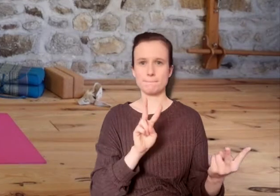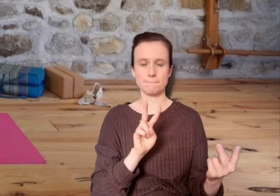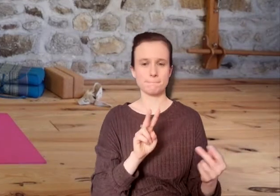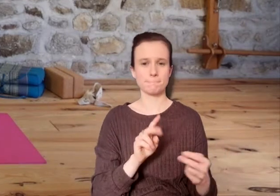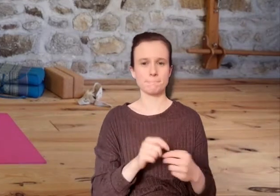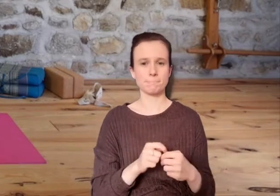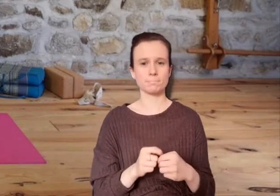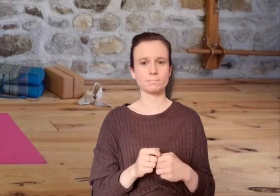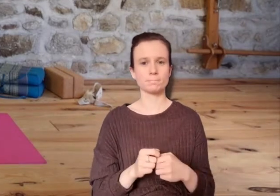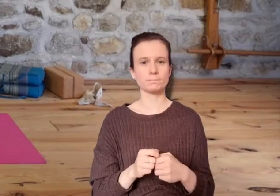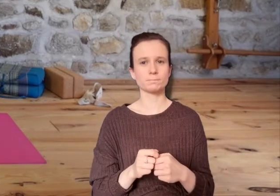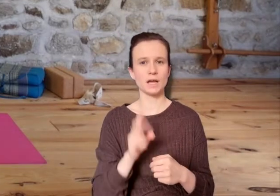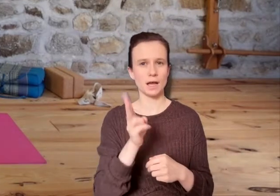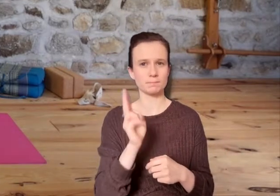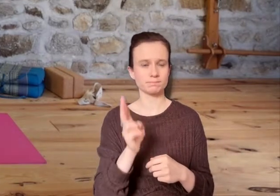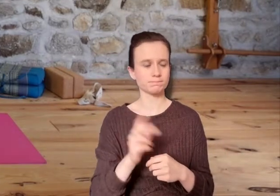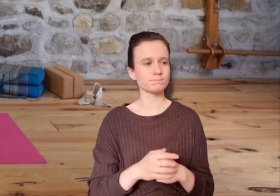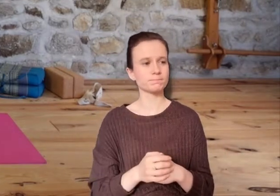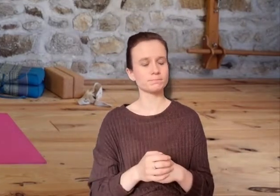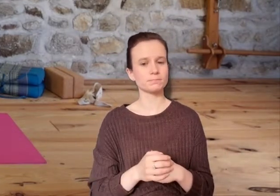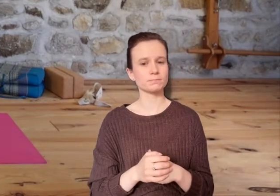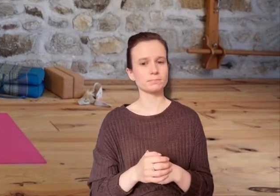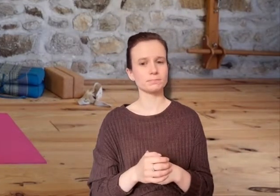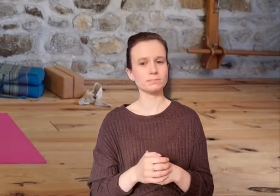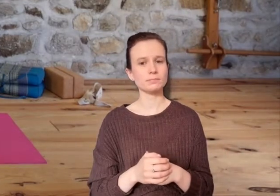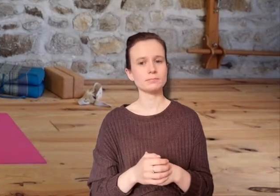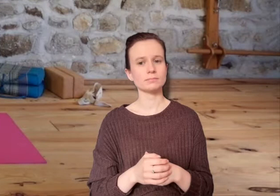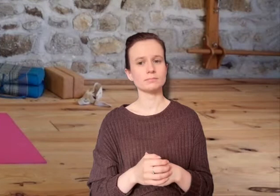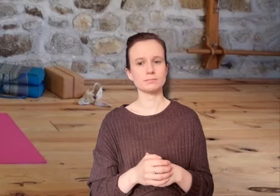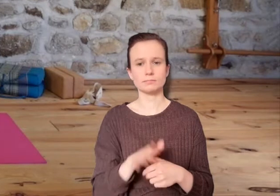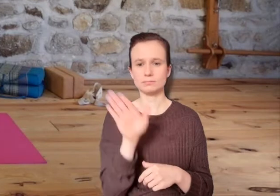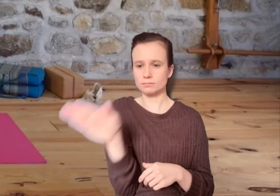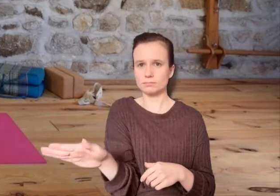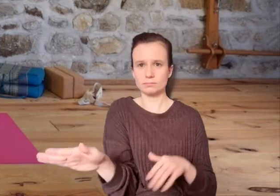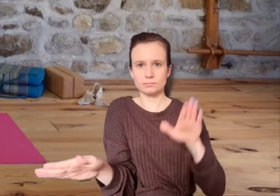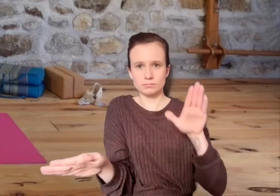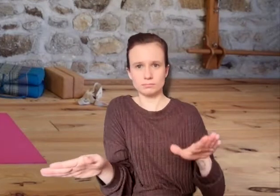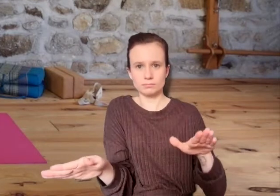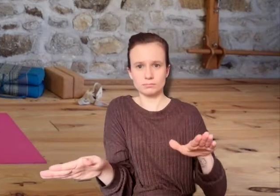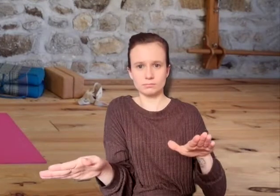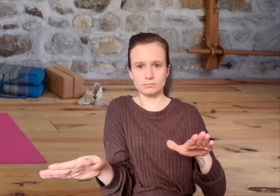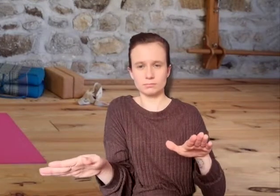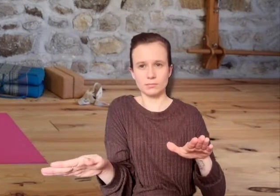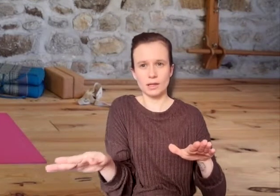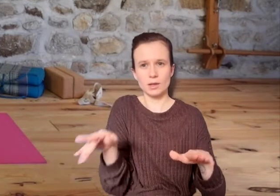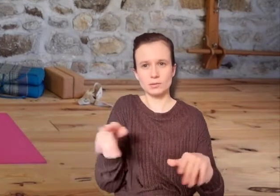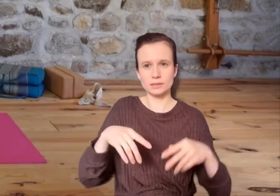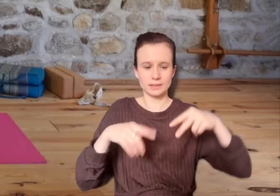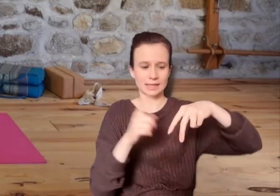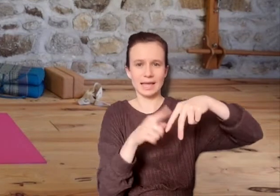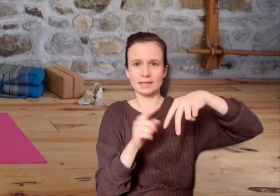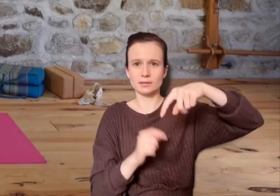A little bit more work on this second variation. So from here, we're going to bend that right knee. Now, if you look at my